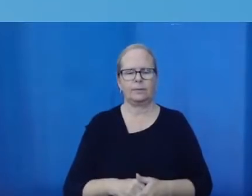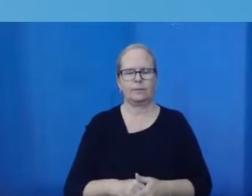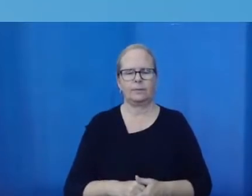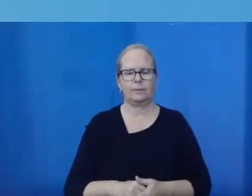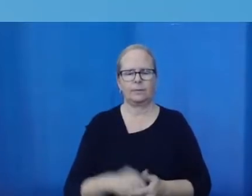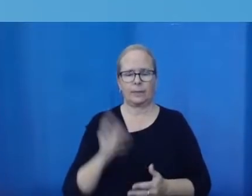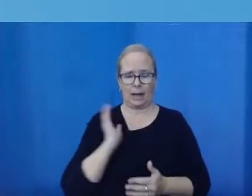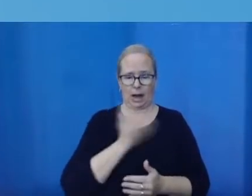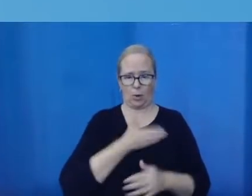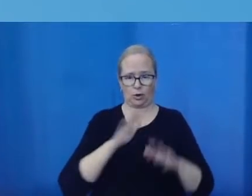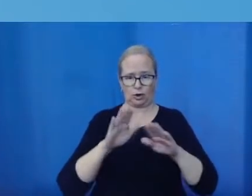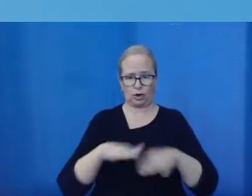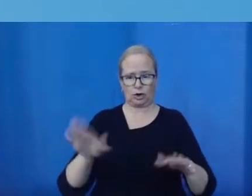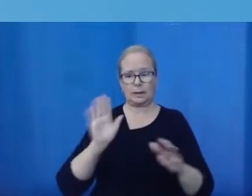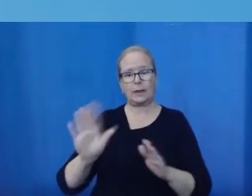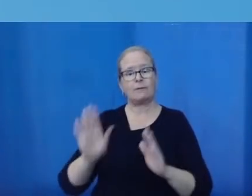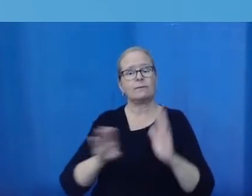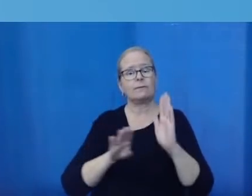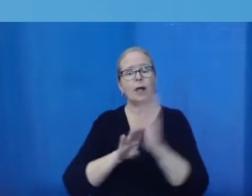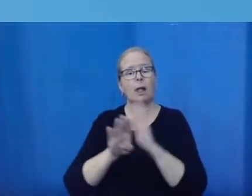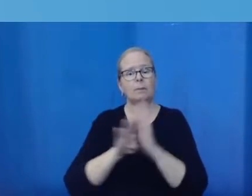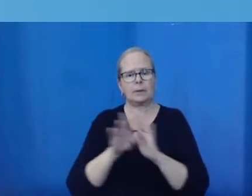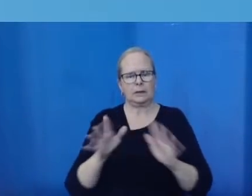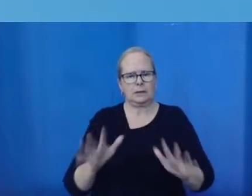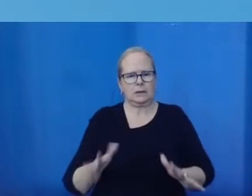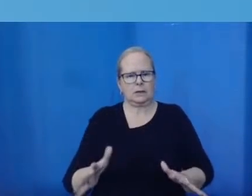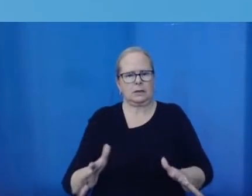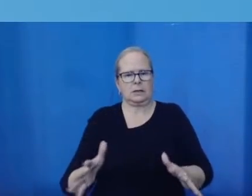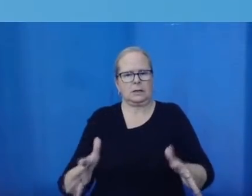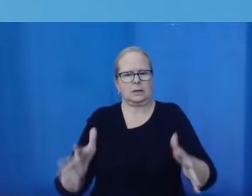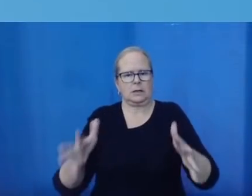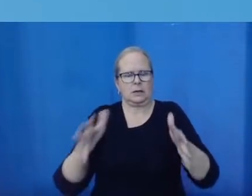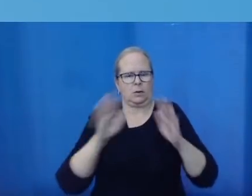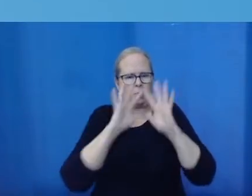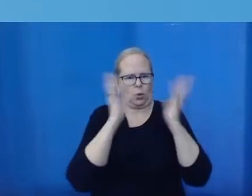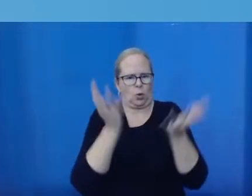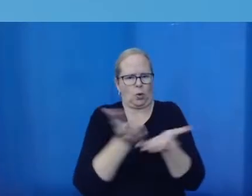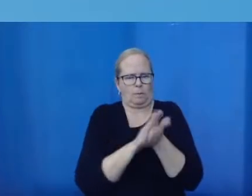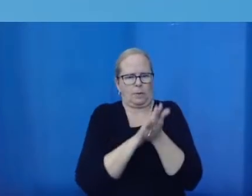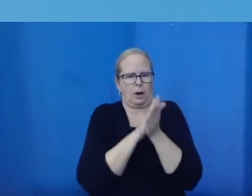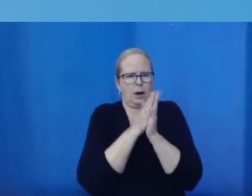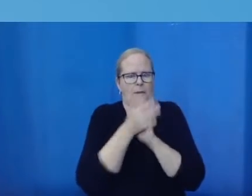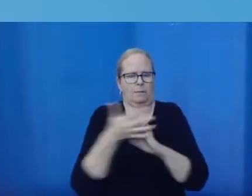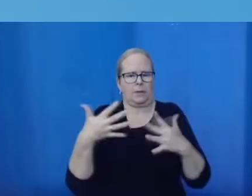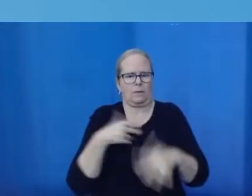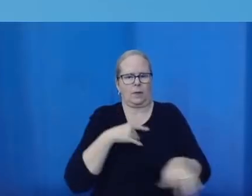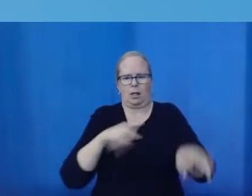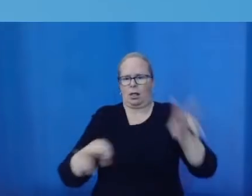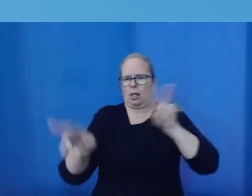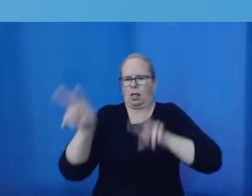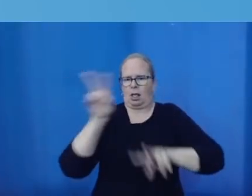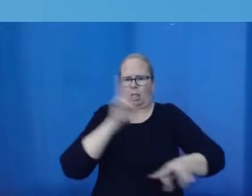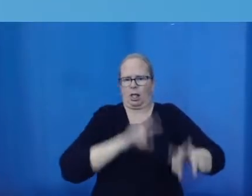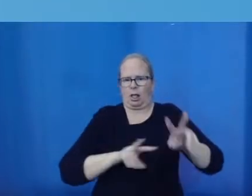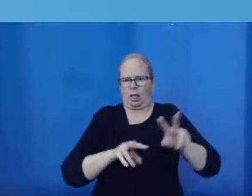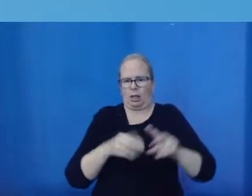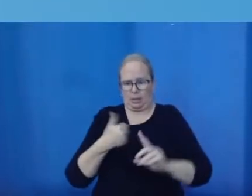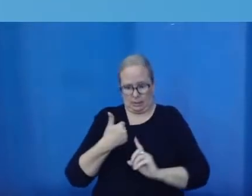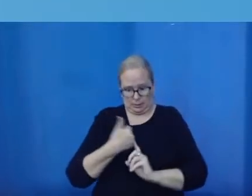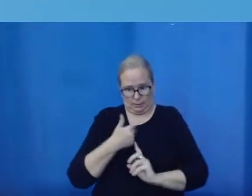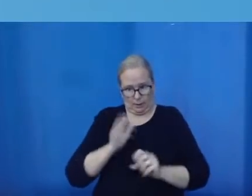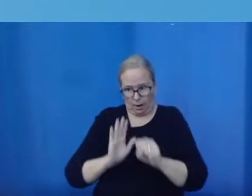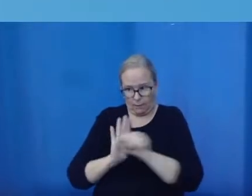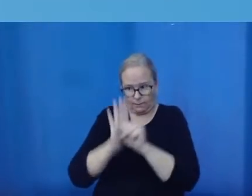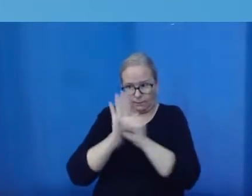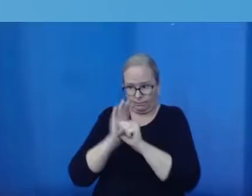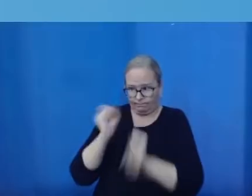kids' self-efficacy is really limited, meaning they don't feel like they have a lot of control in their life. And that's what's contributing to the anxiety, is